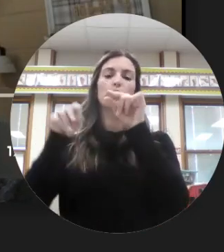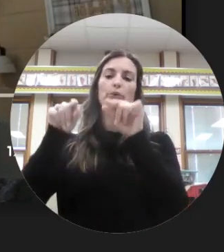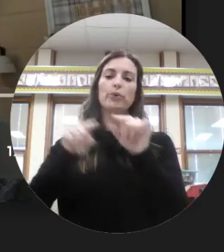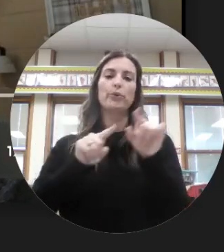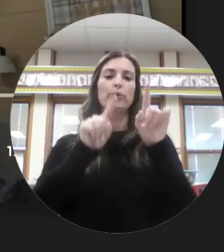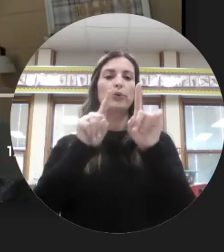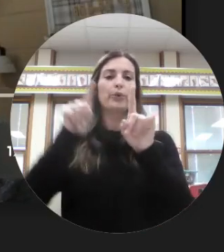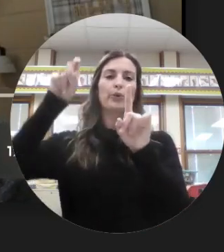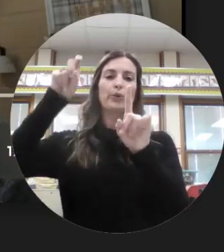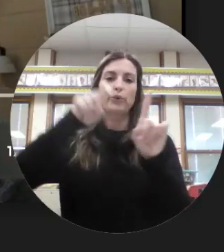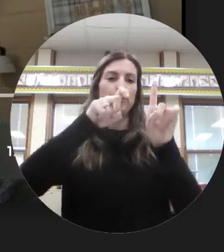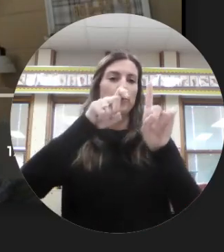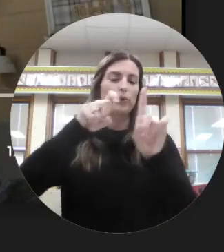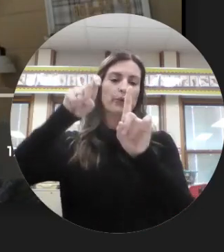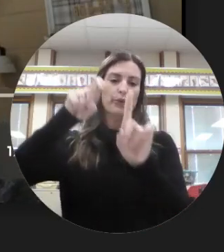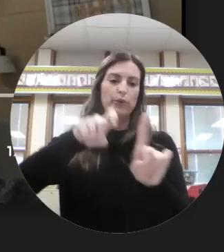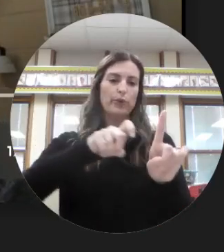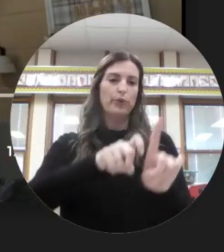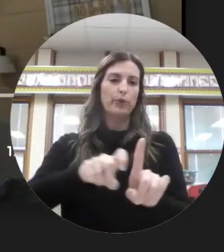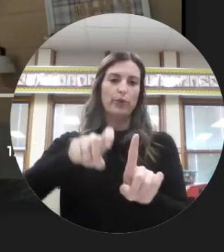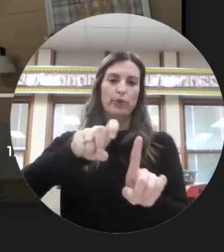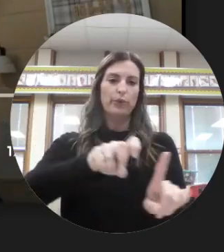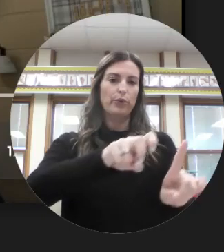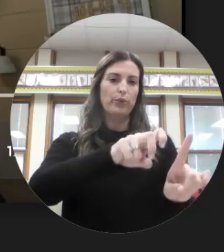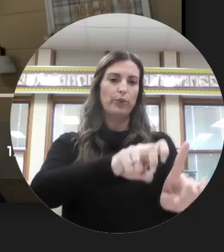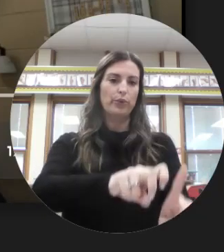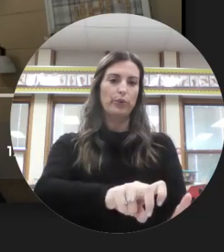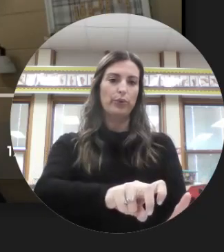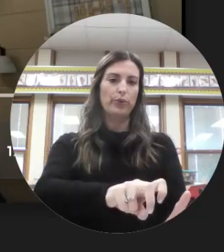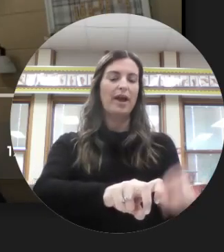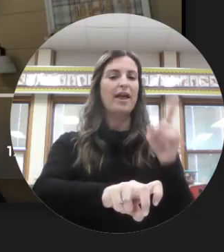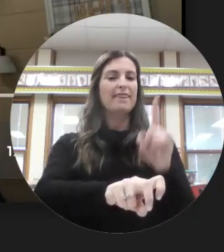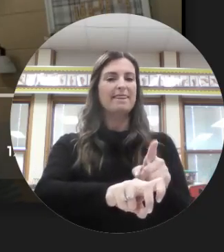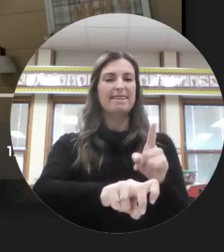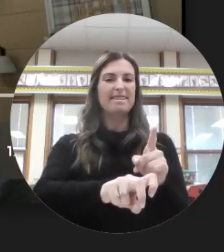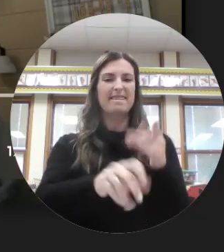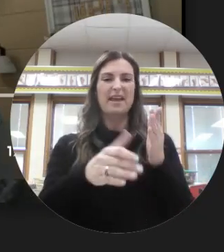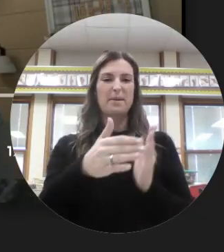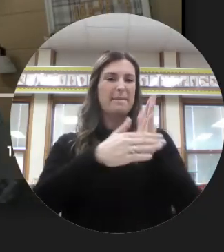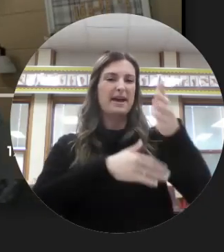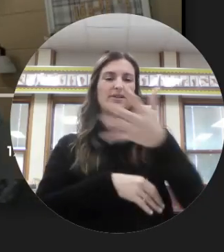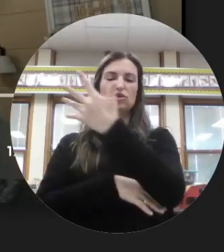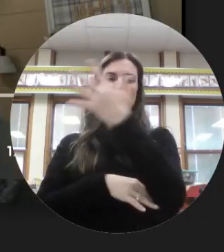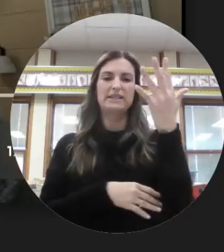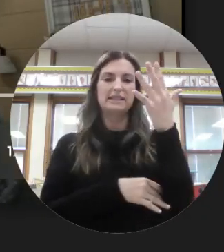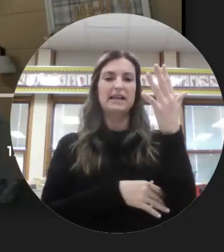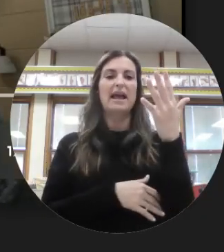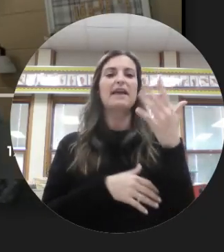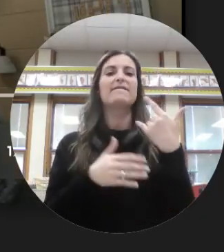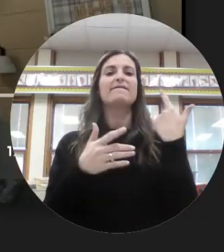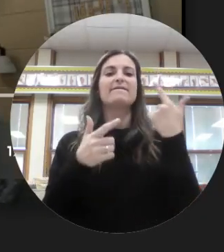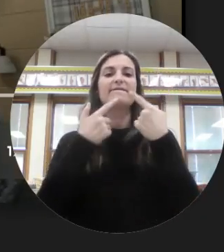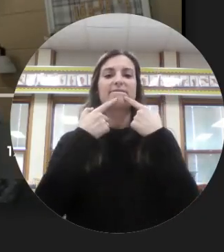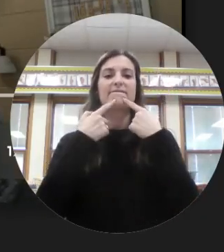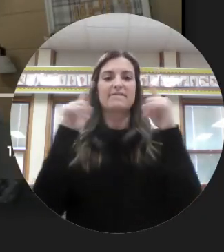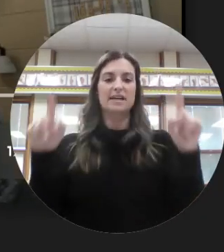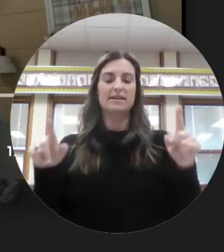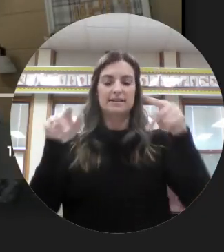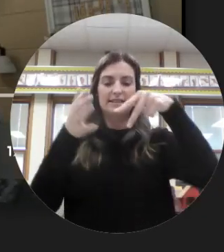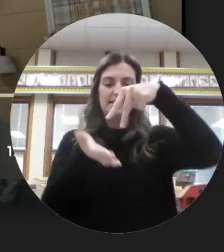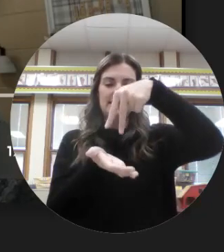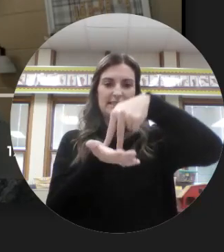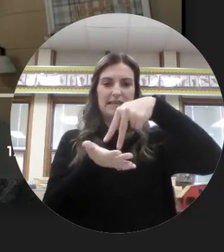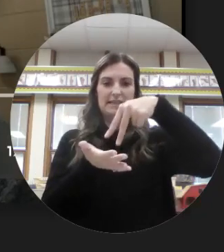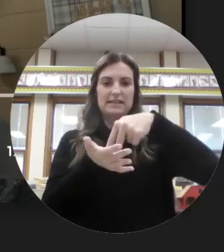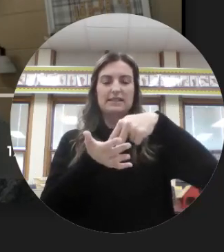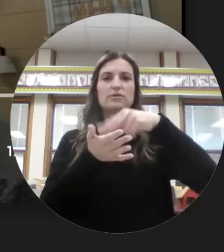climbed down the cliffside. Down they went, past ledges and seagulls and tough little trees until they were standing on the rocky shore with the